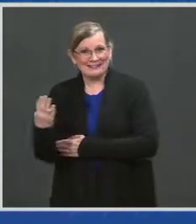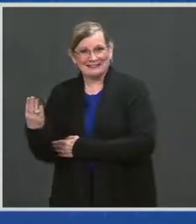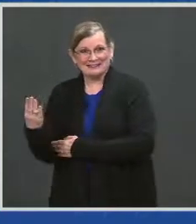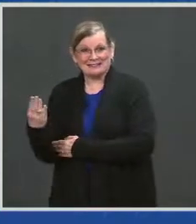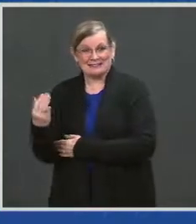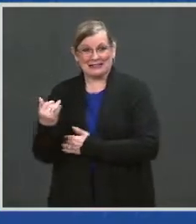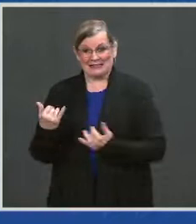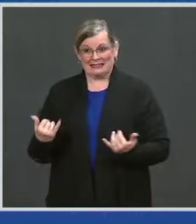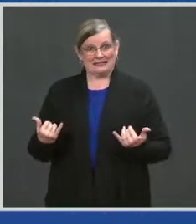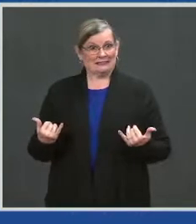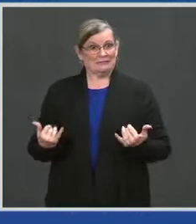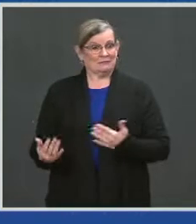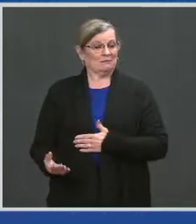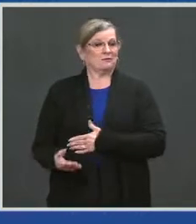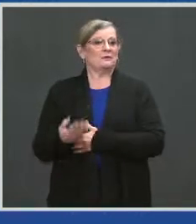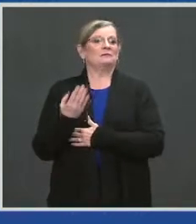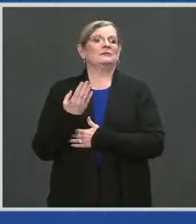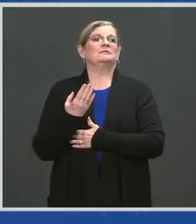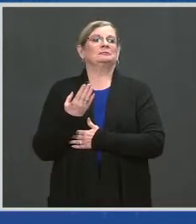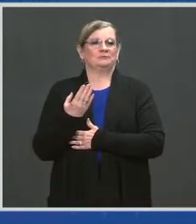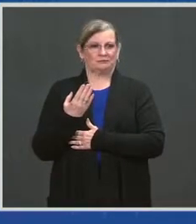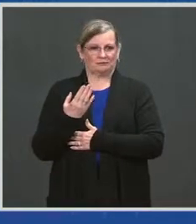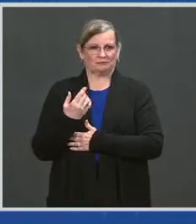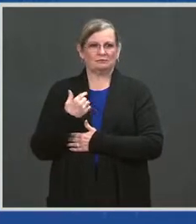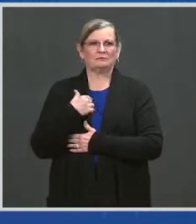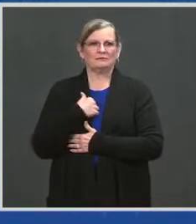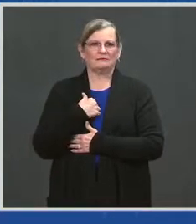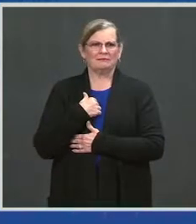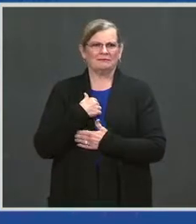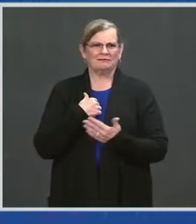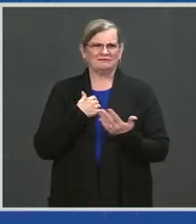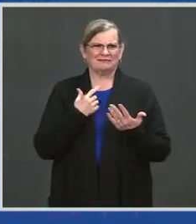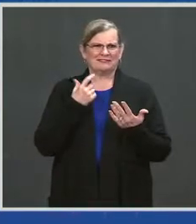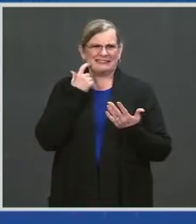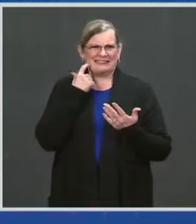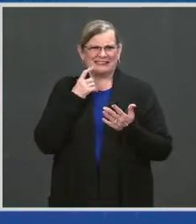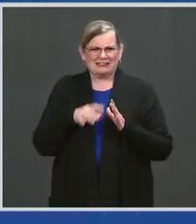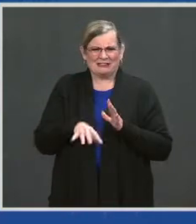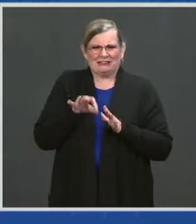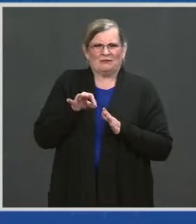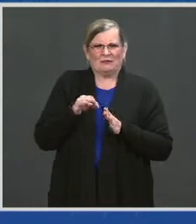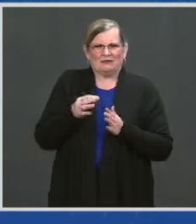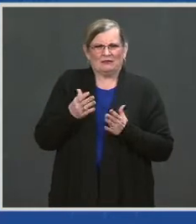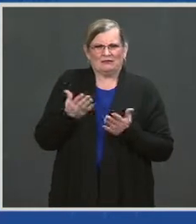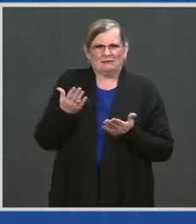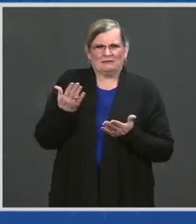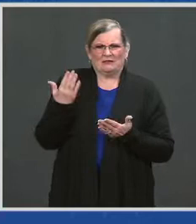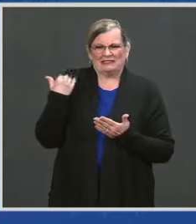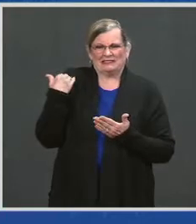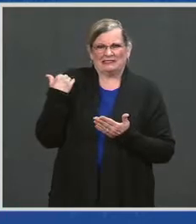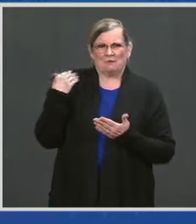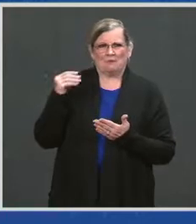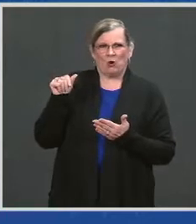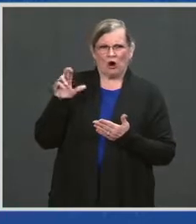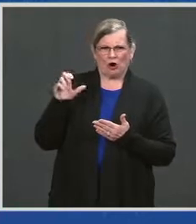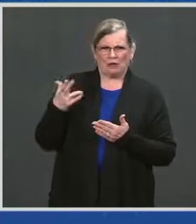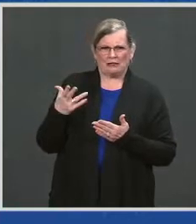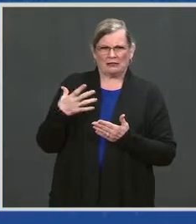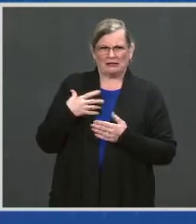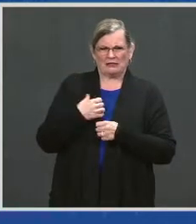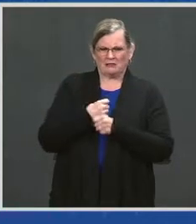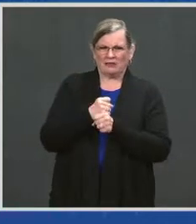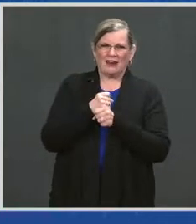our economy created 900,000 jobs in March. It means the first 2 months of our